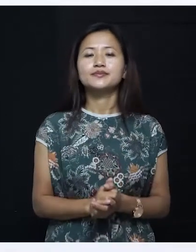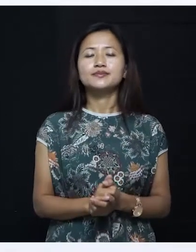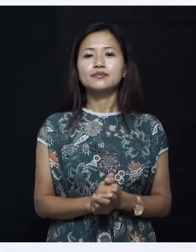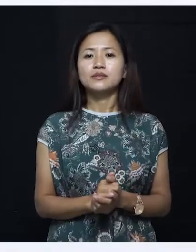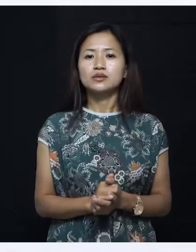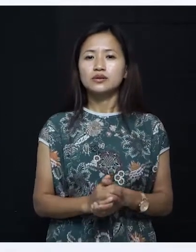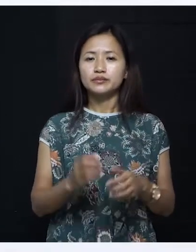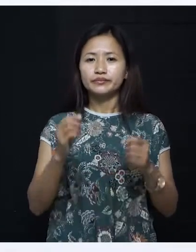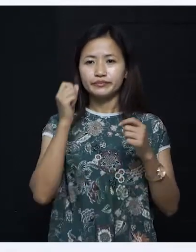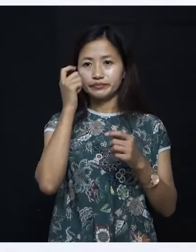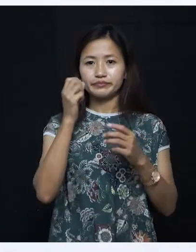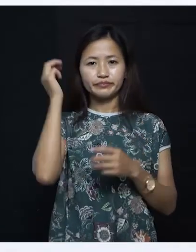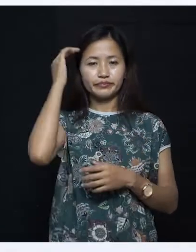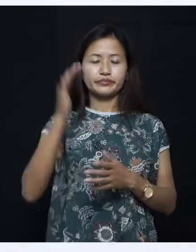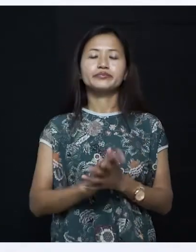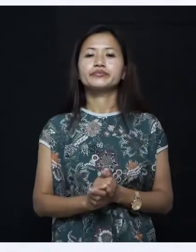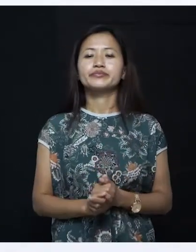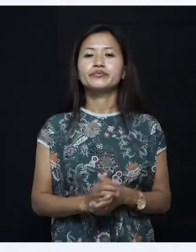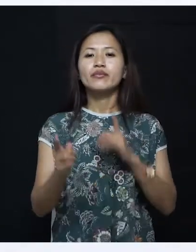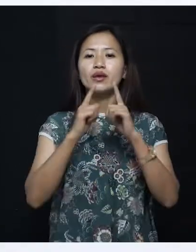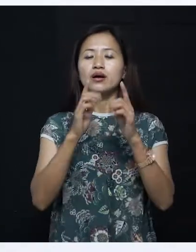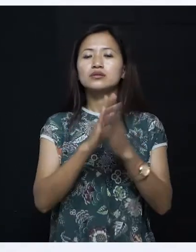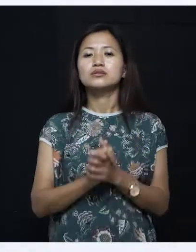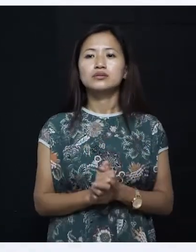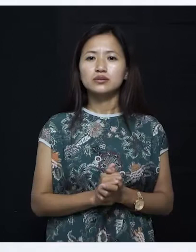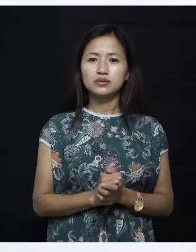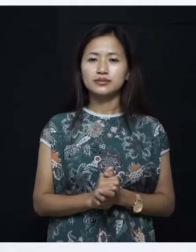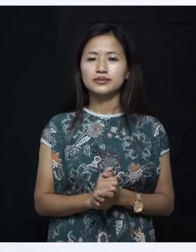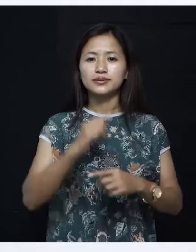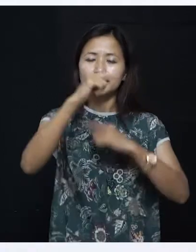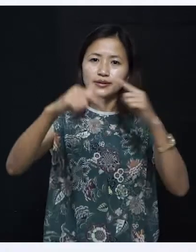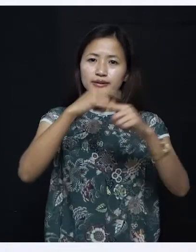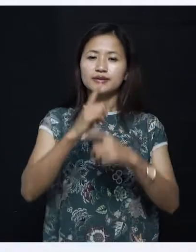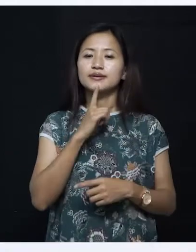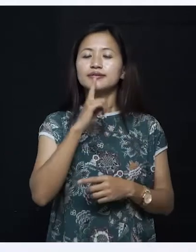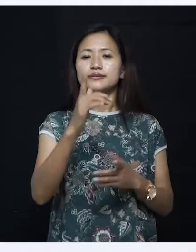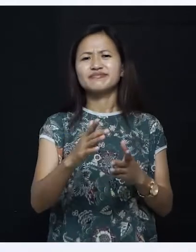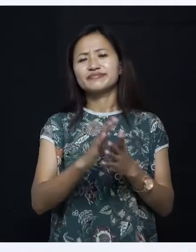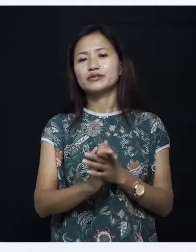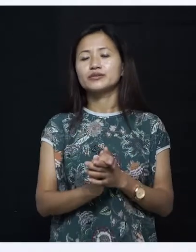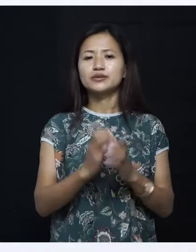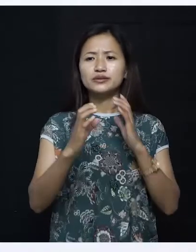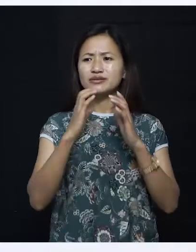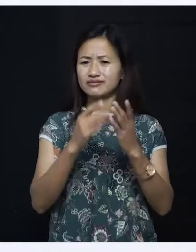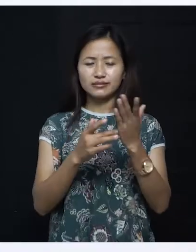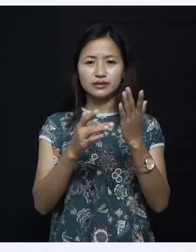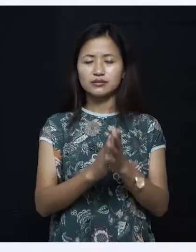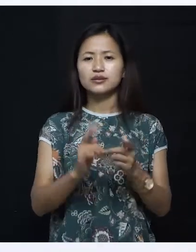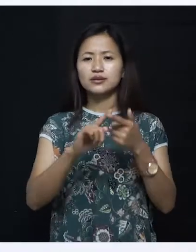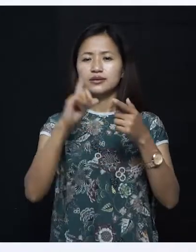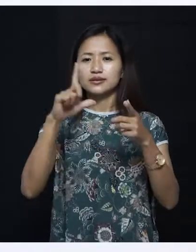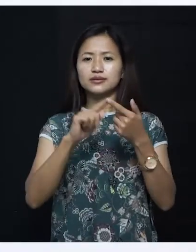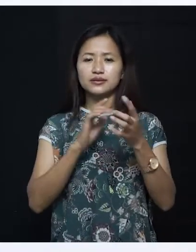So be aware of that, okay? Then talking about this industry, information, technology and electronic, what happened